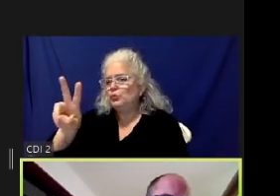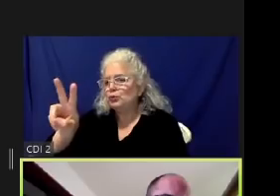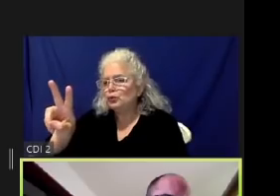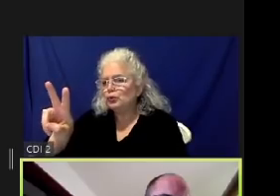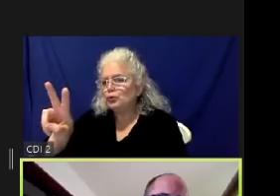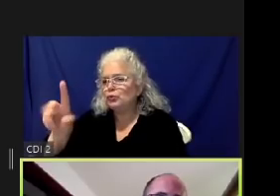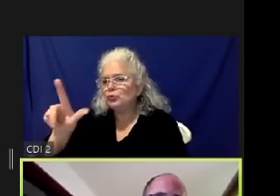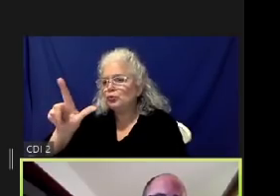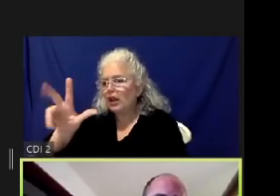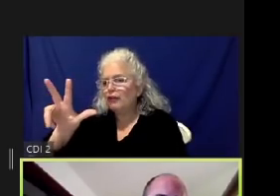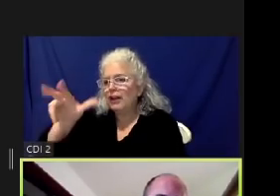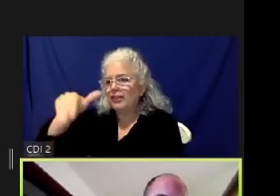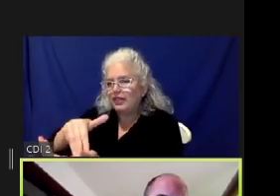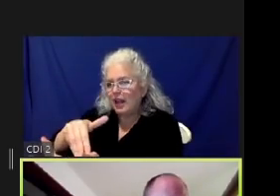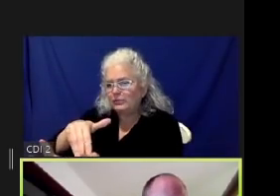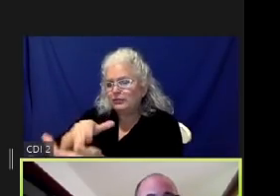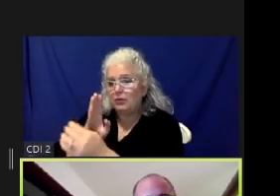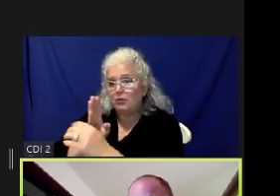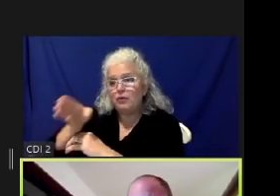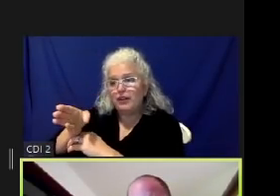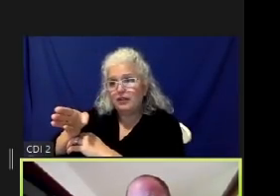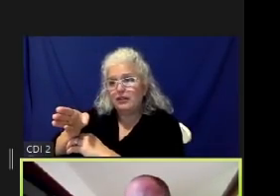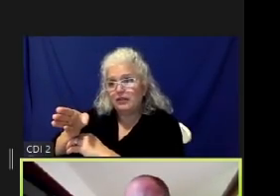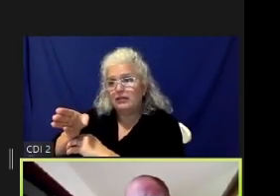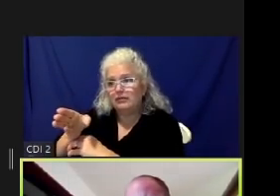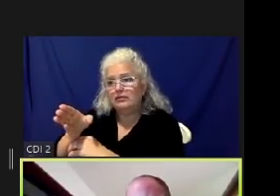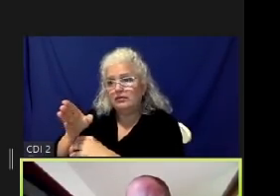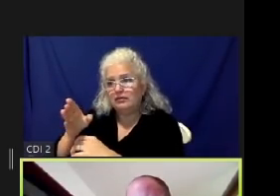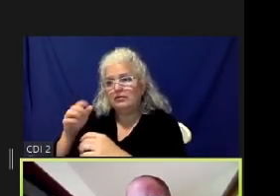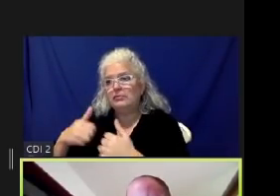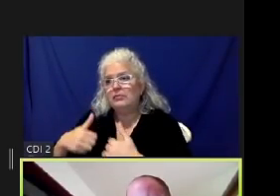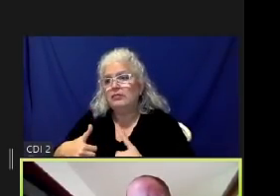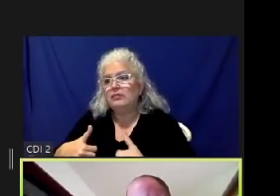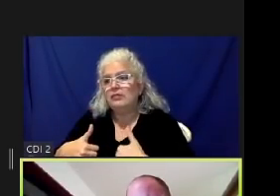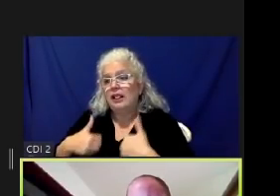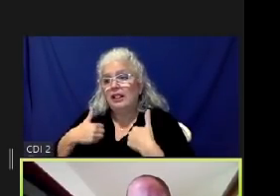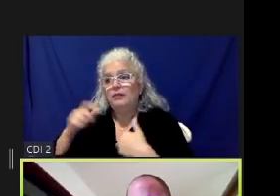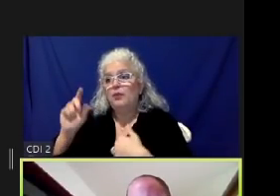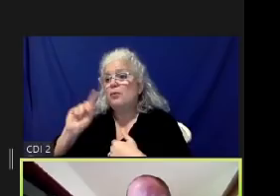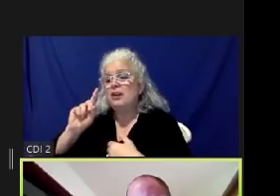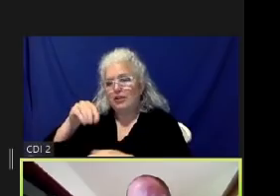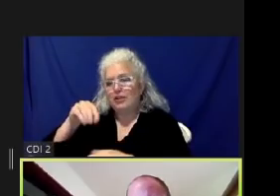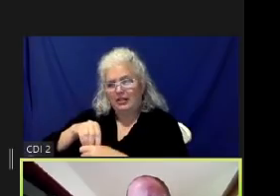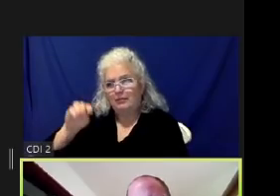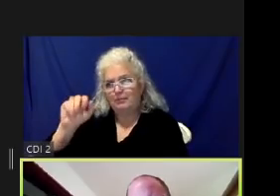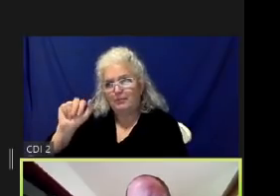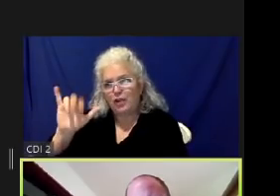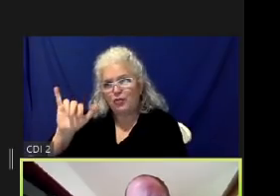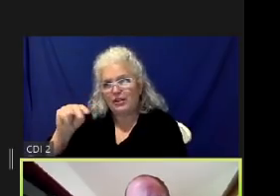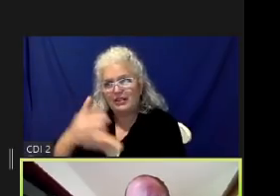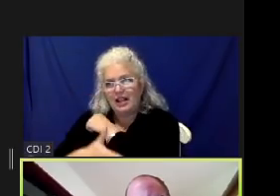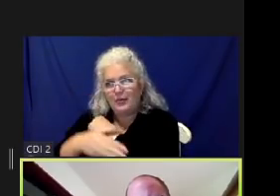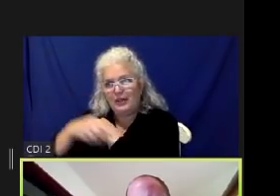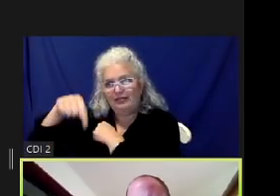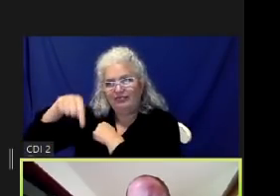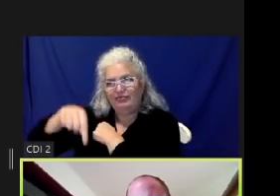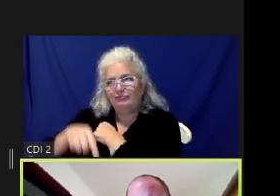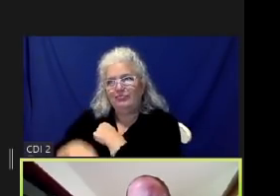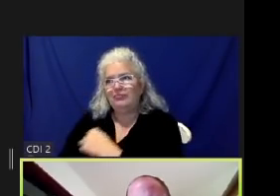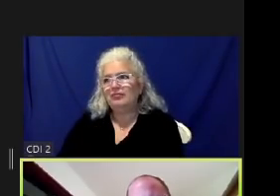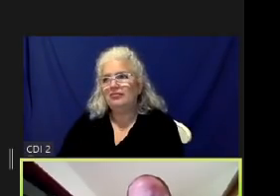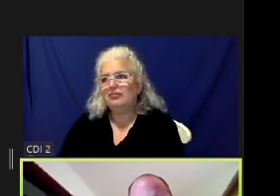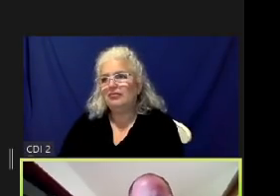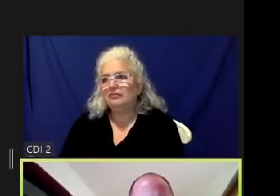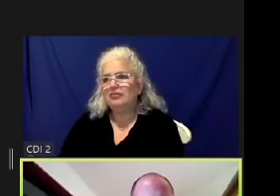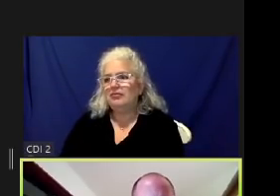been receiving, but, also kind of expecting that dose supply is going to increase.